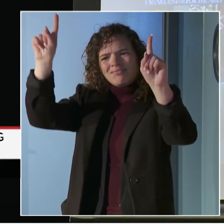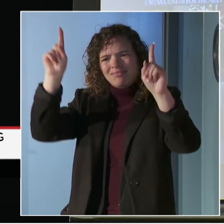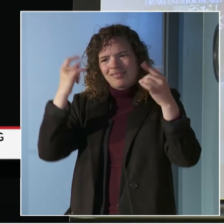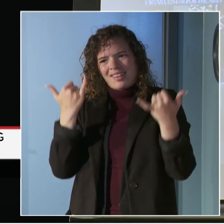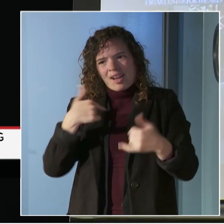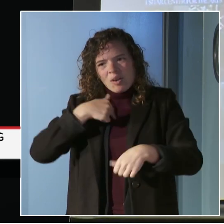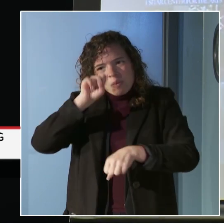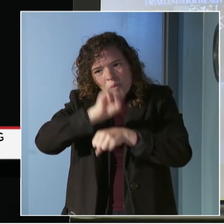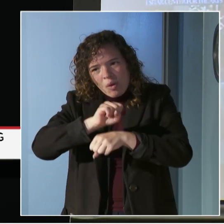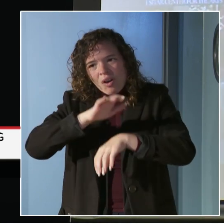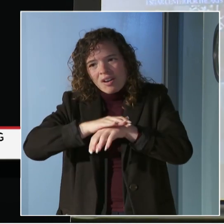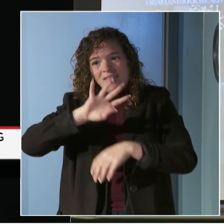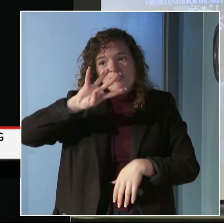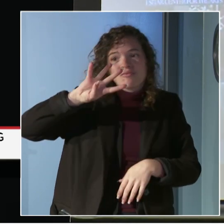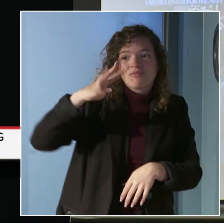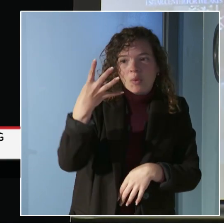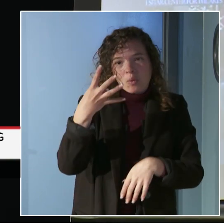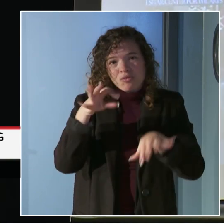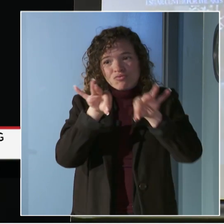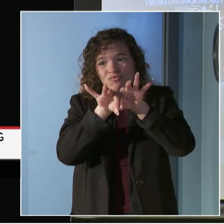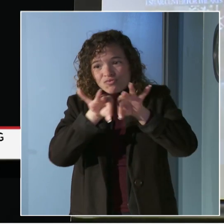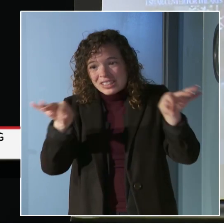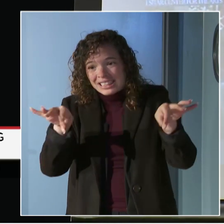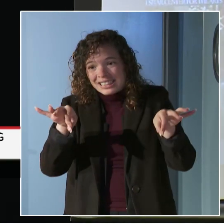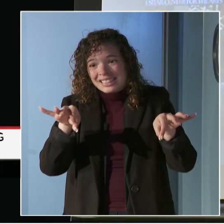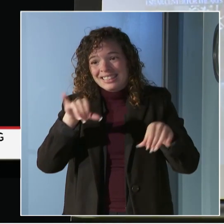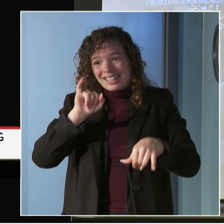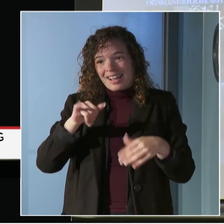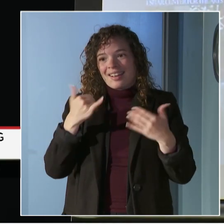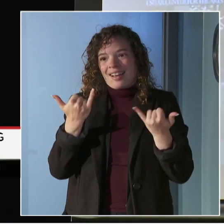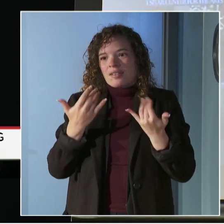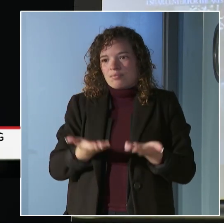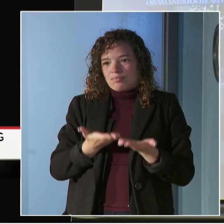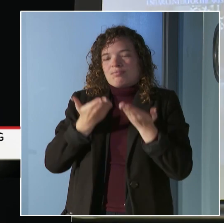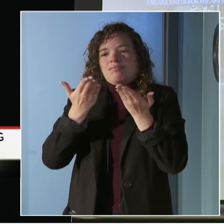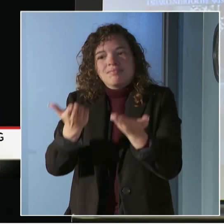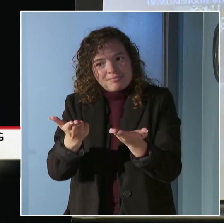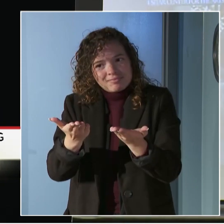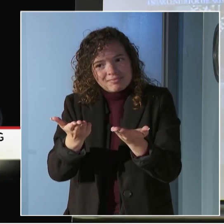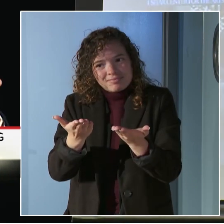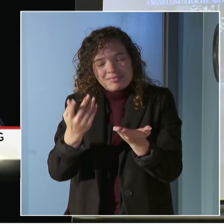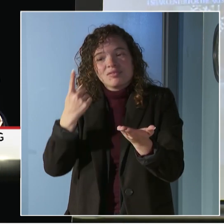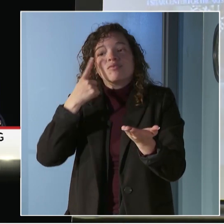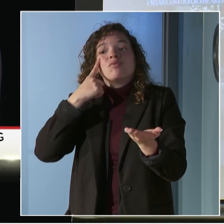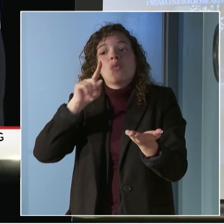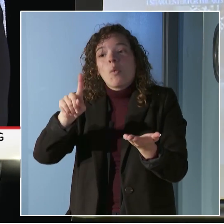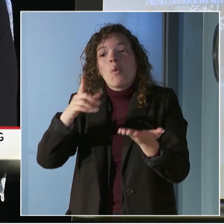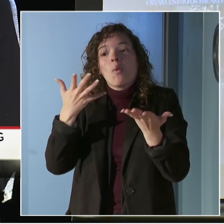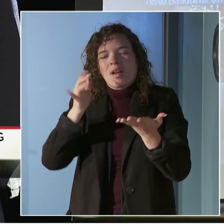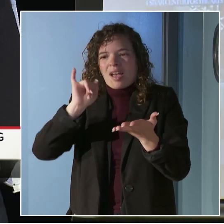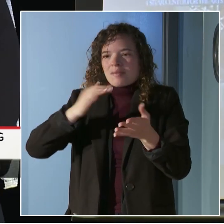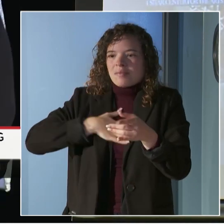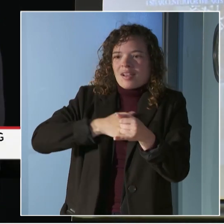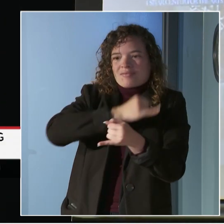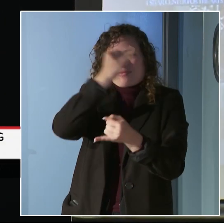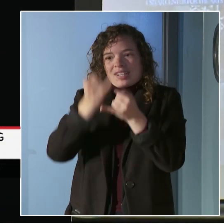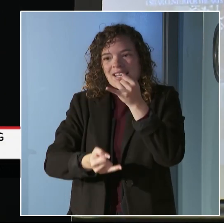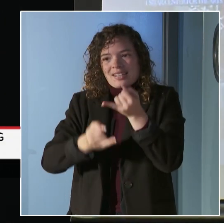degree, and this Friday I have to submit my proposal for my dissertation. So right now it's everything but dissertation.